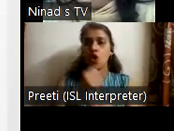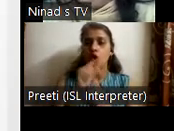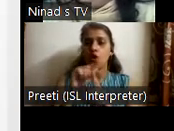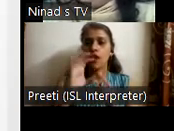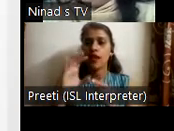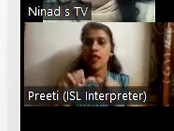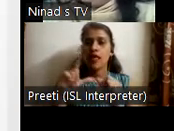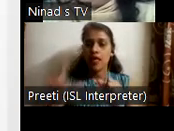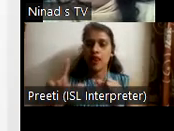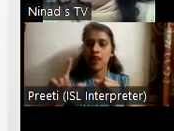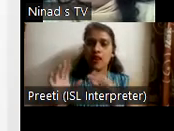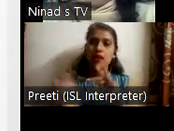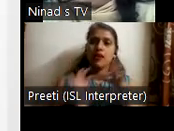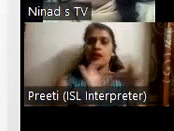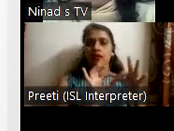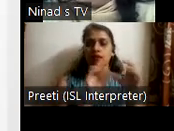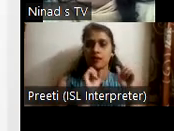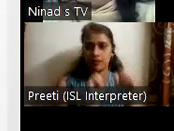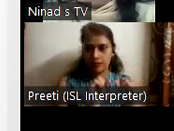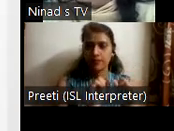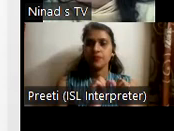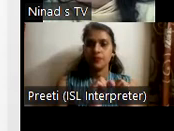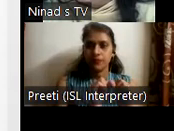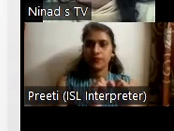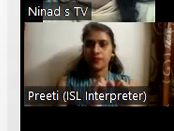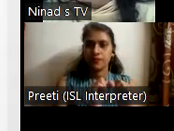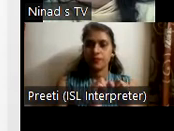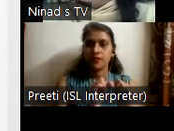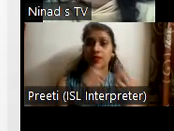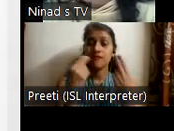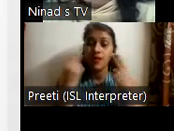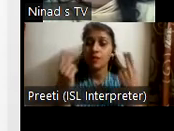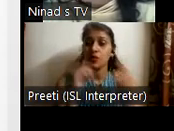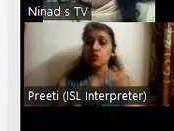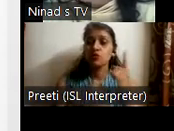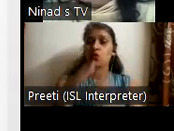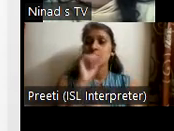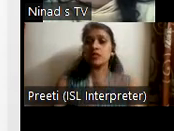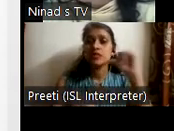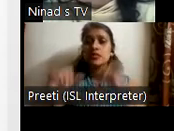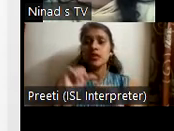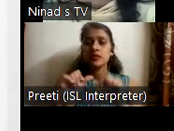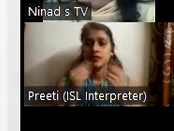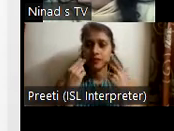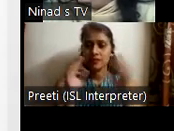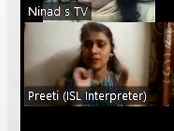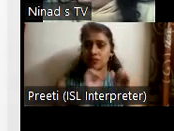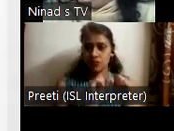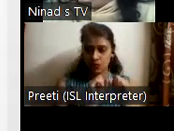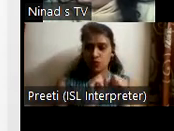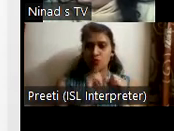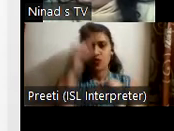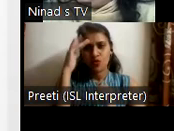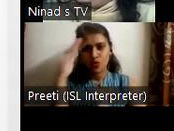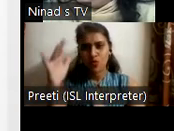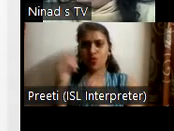model, which is a famous social scientist who coined the ecological theory